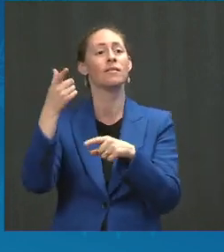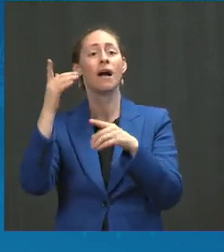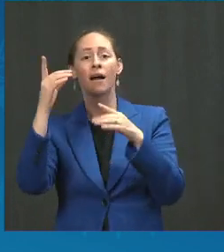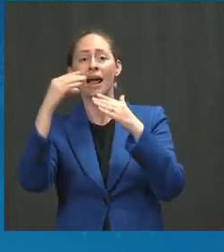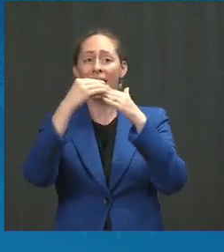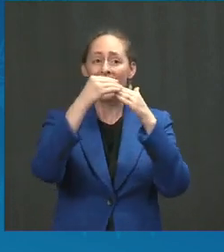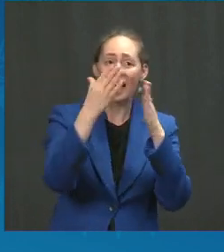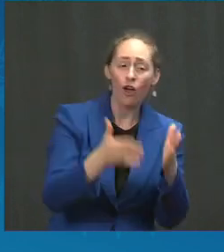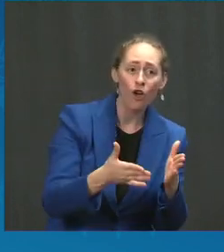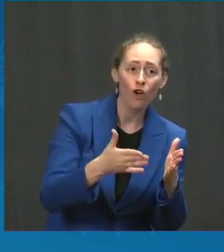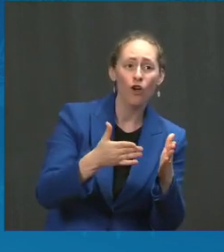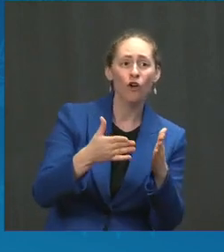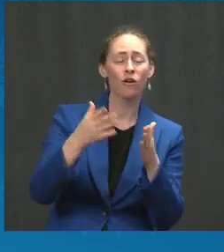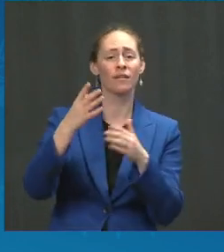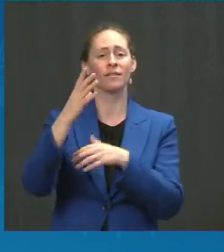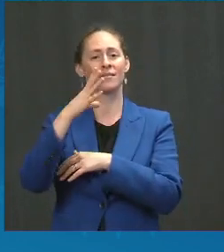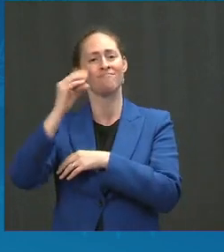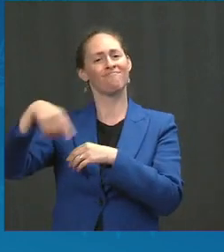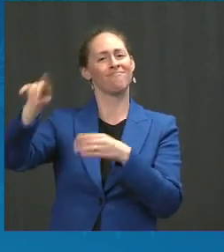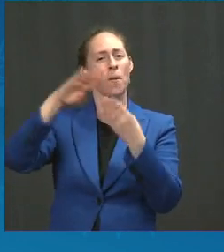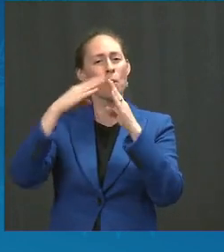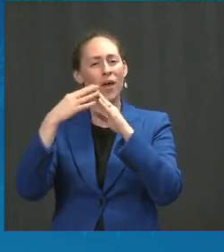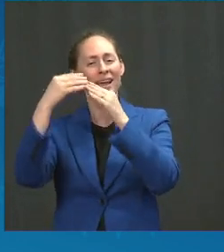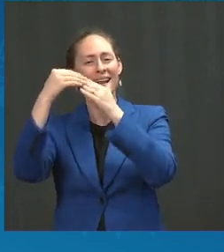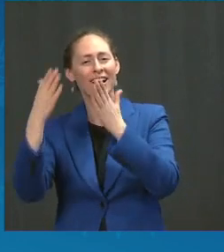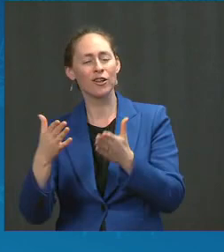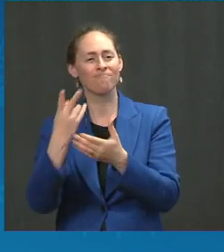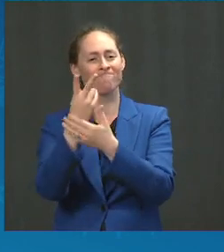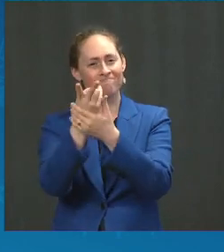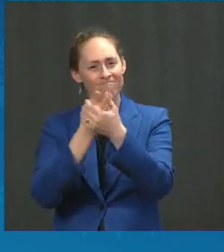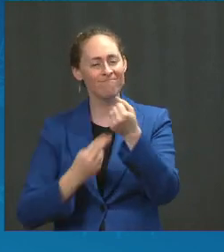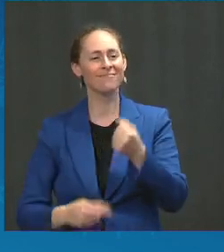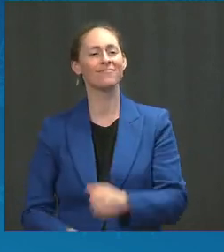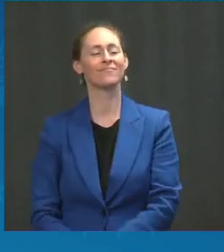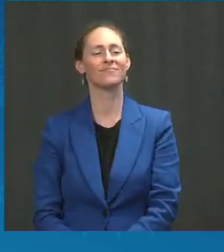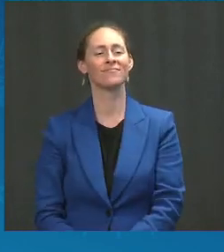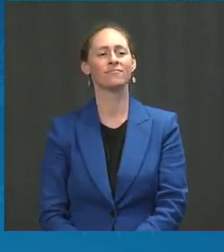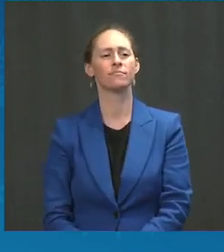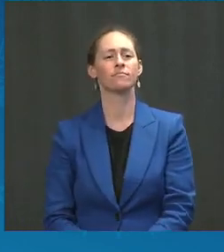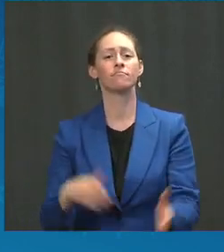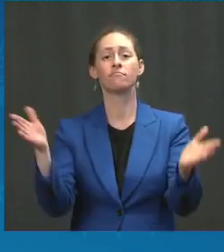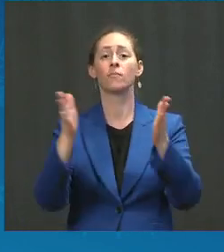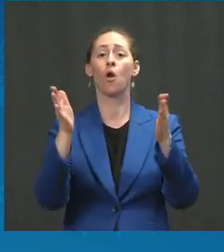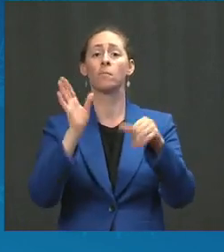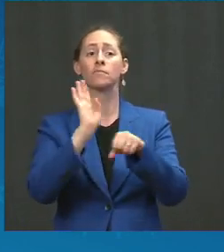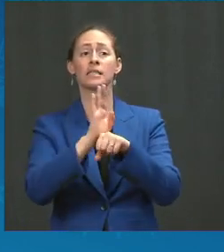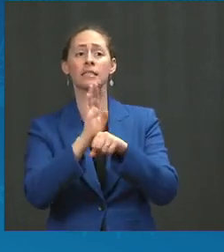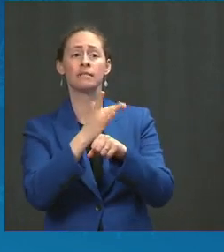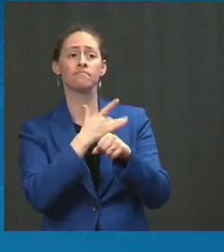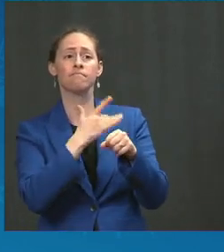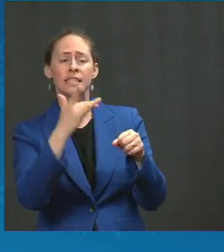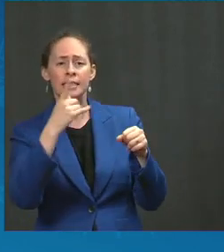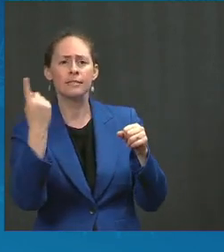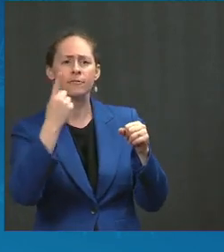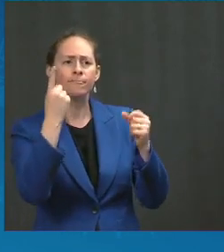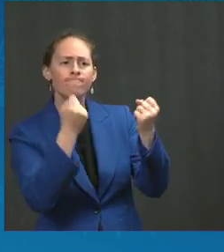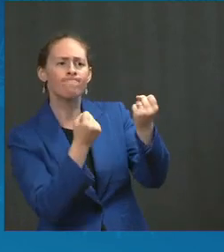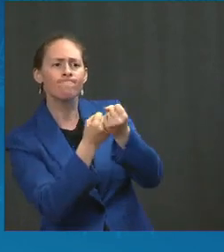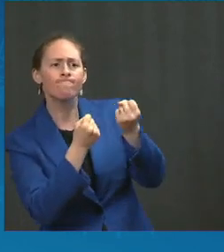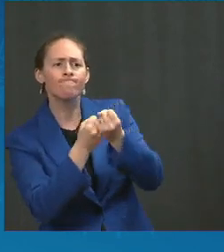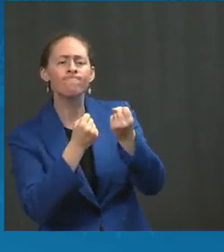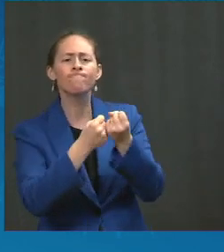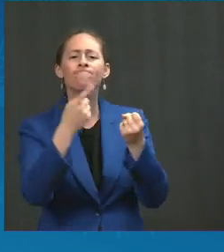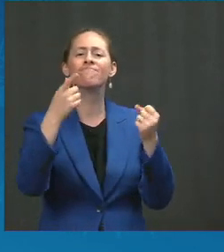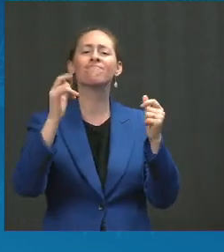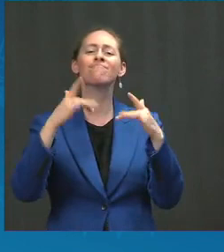is our small businesses that are supporting the local Little League team, that are hiring locally, that